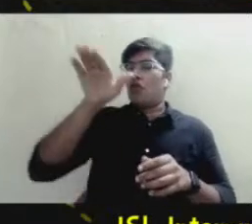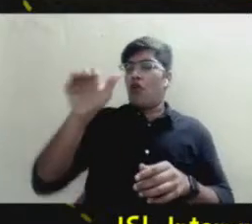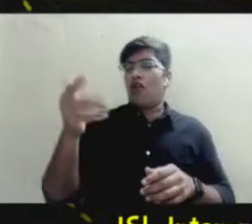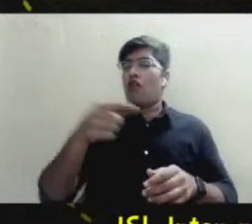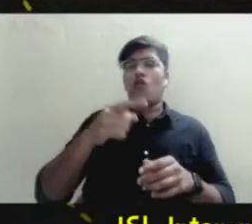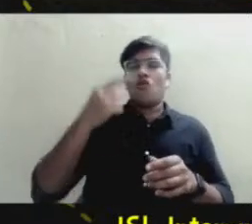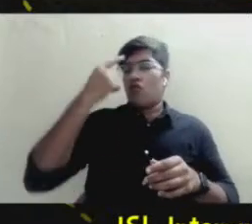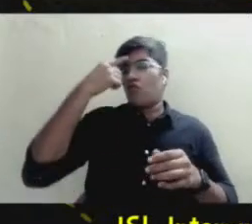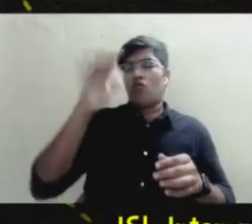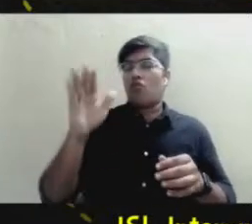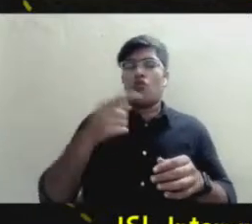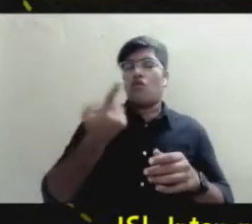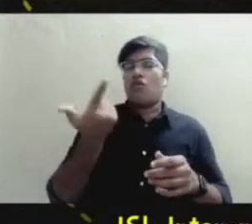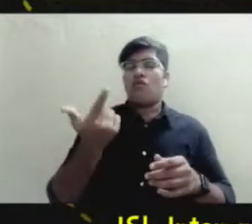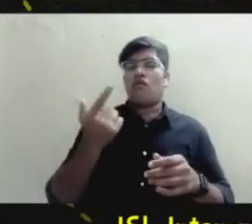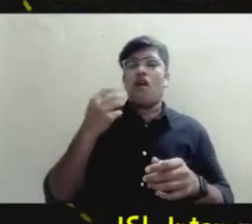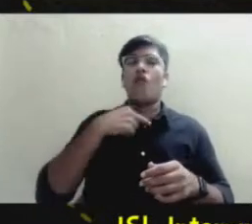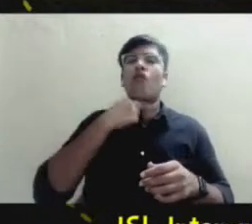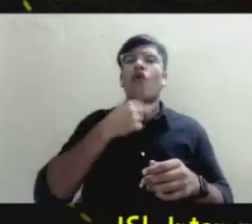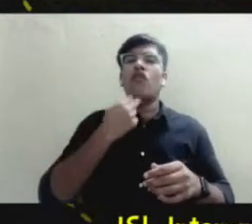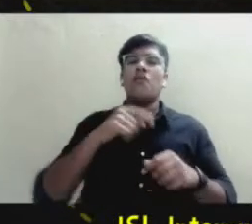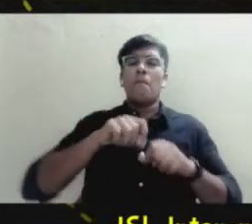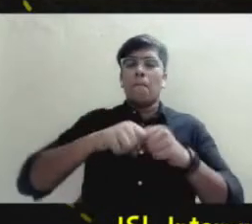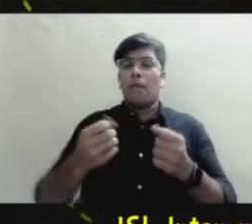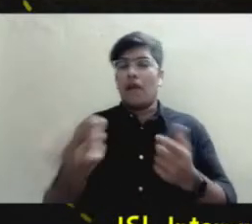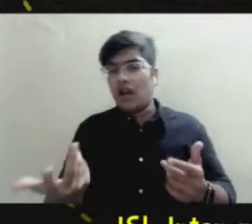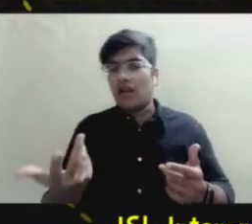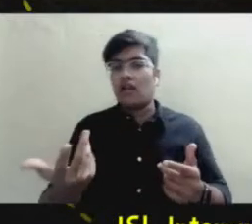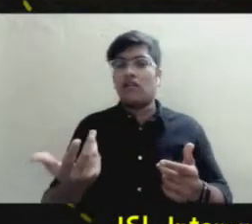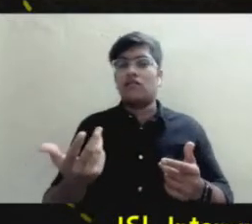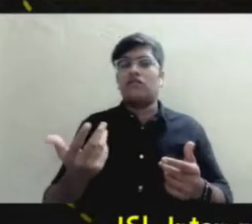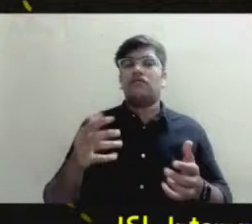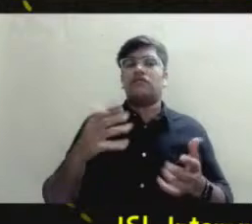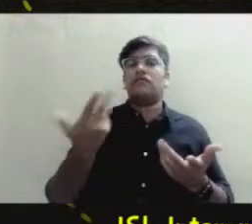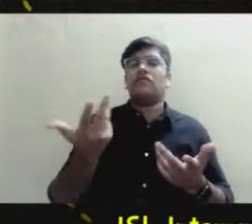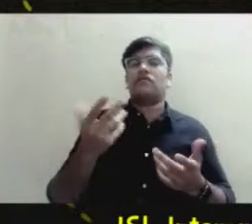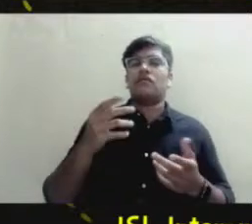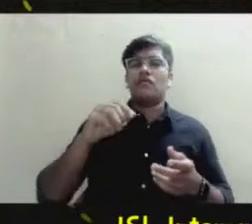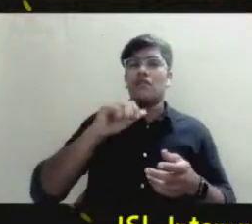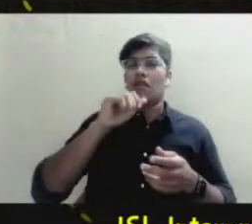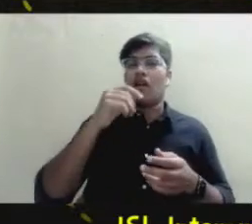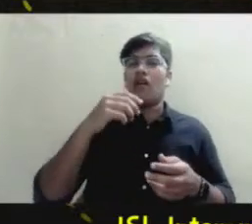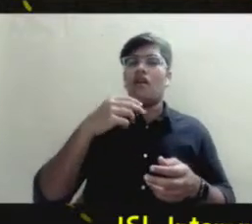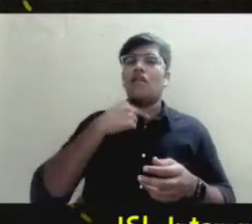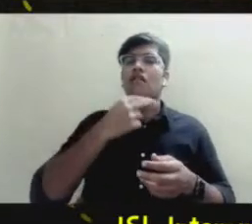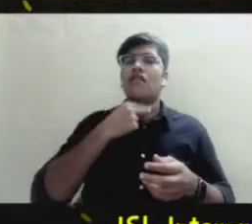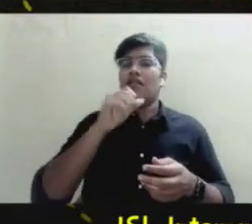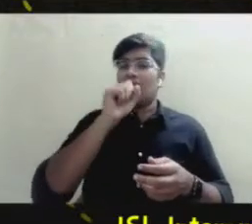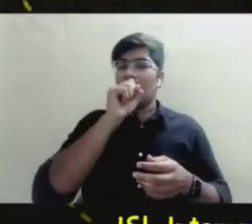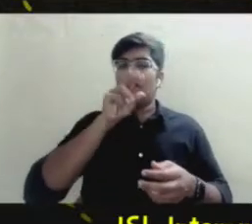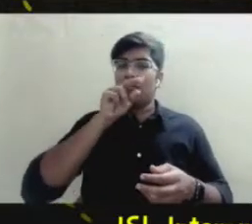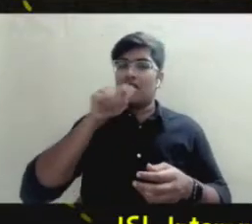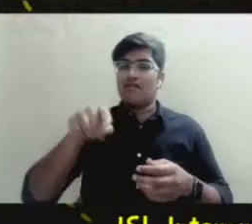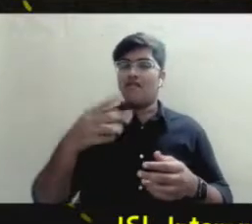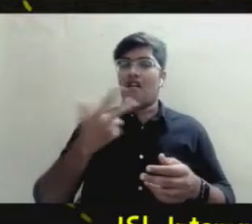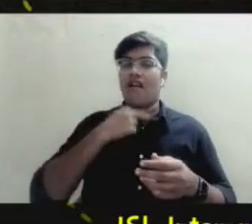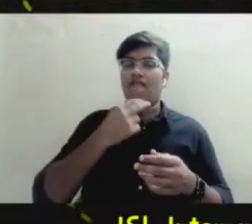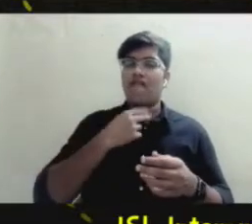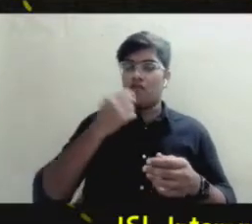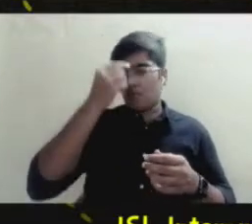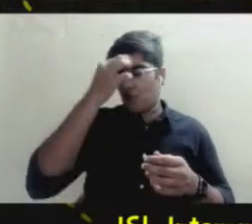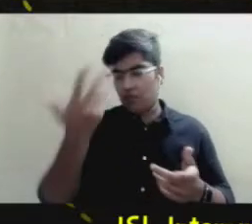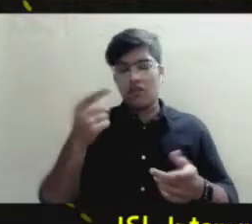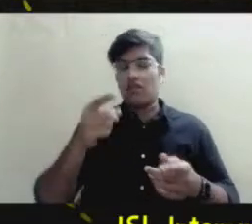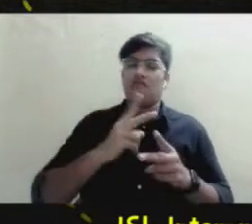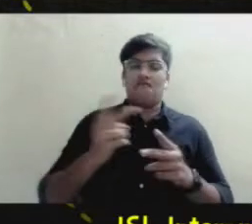about voices really becoming shrill. I mean, in normal circumstances, we would